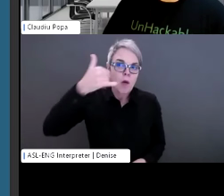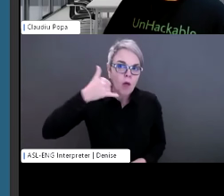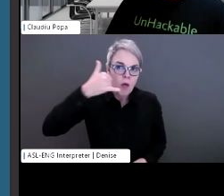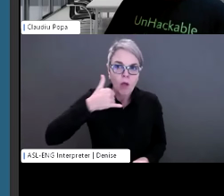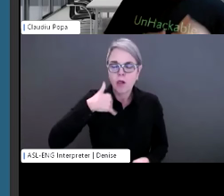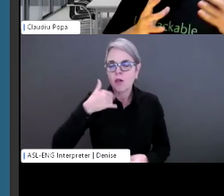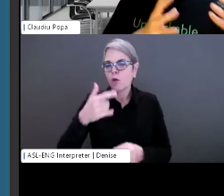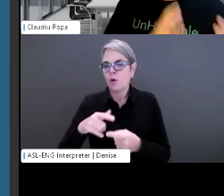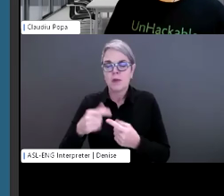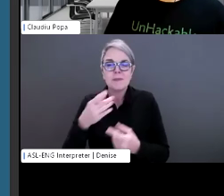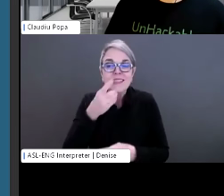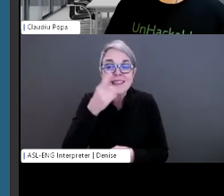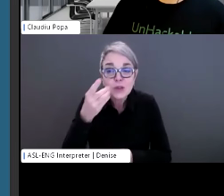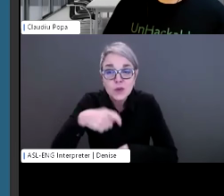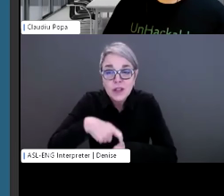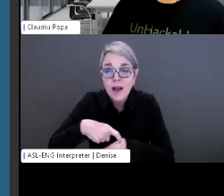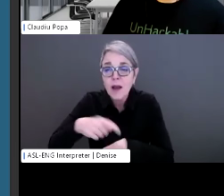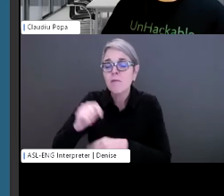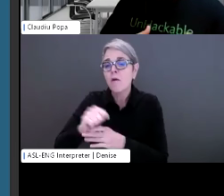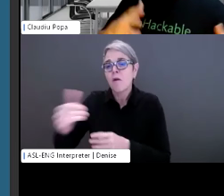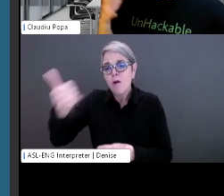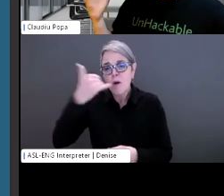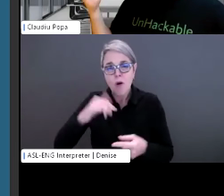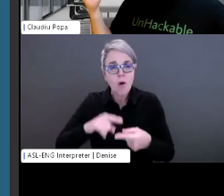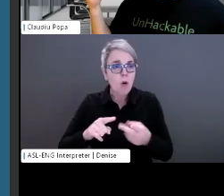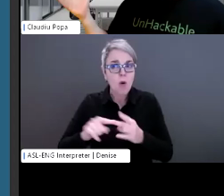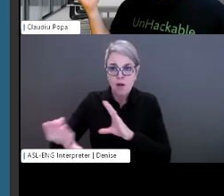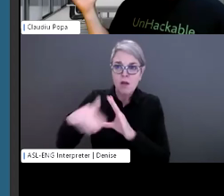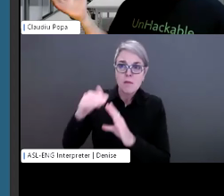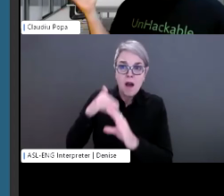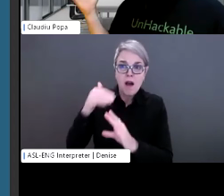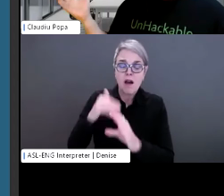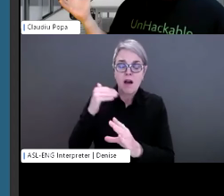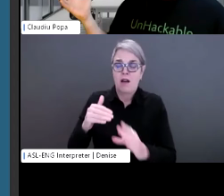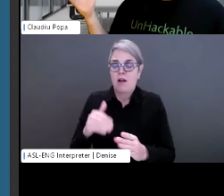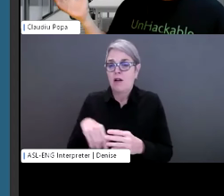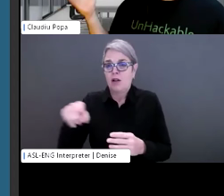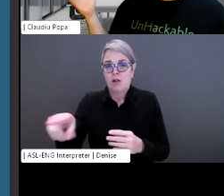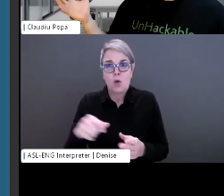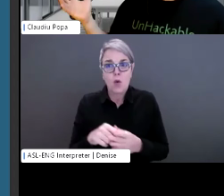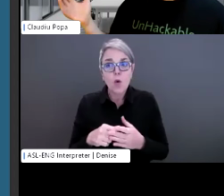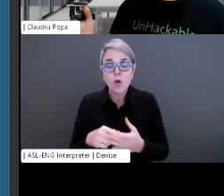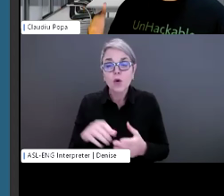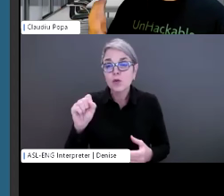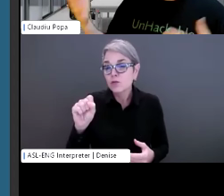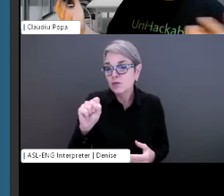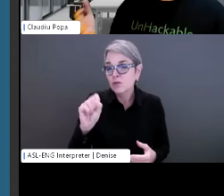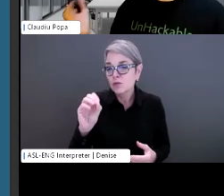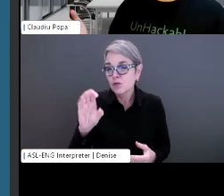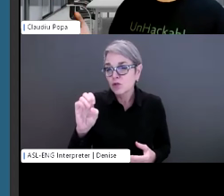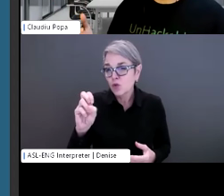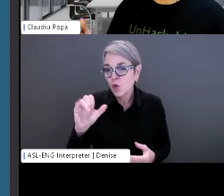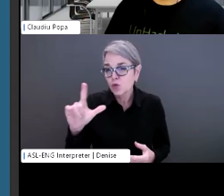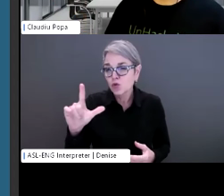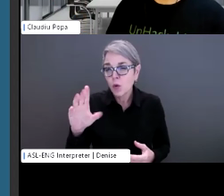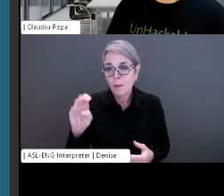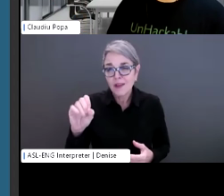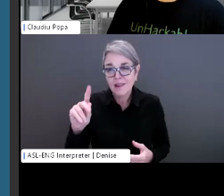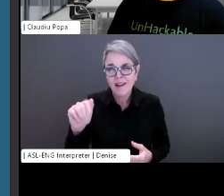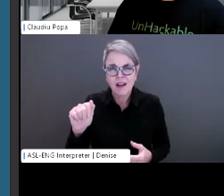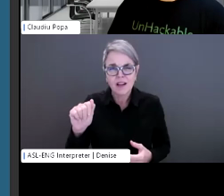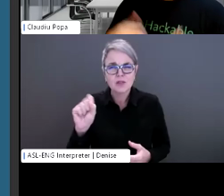you, or you meet them on social media and you feel like there are unlimited different possibilities and there could be thousands of